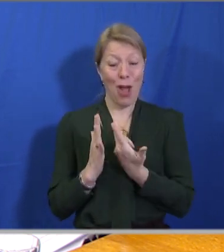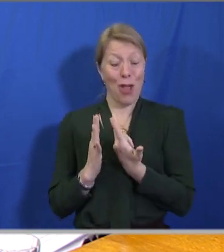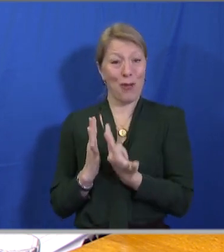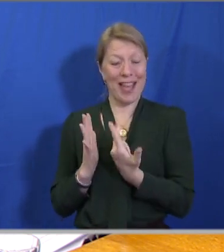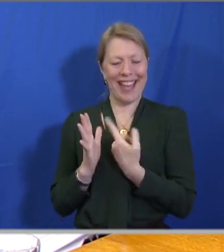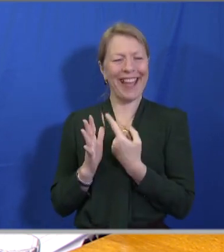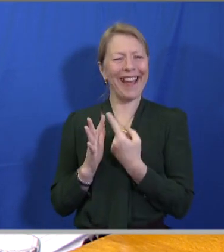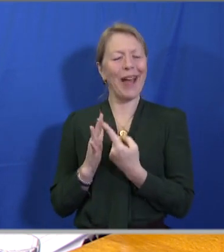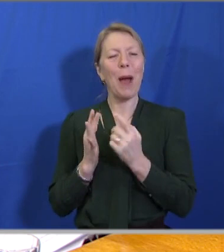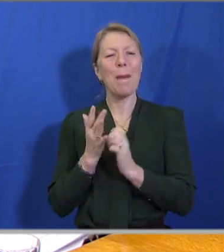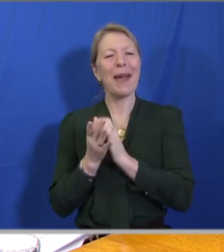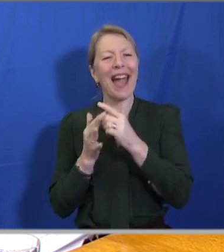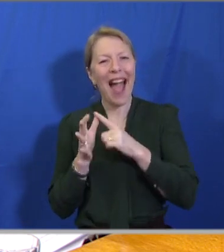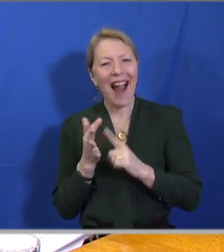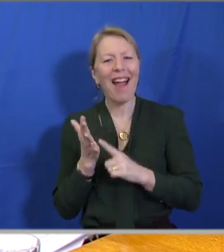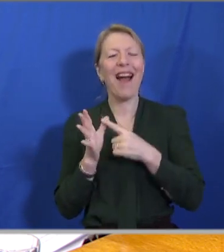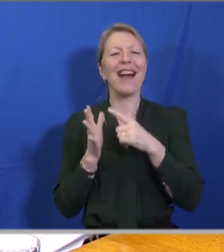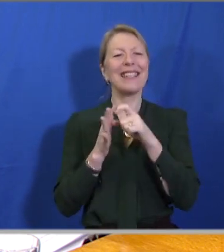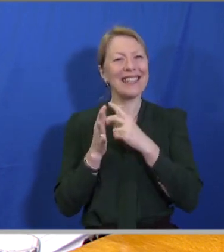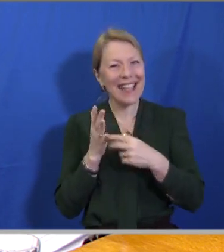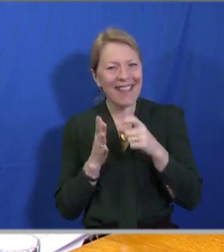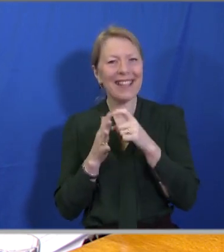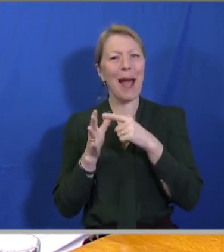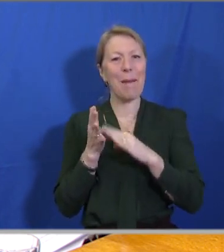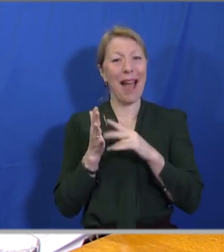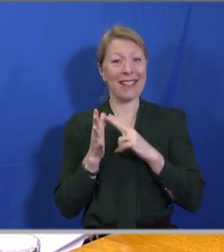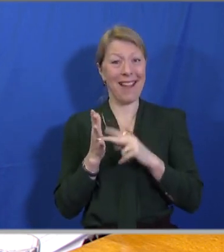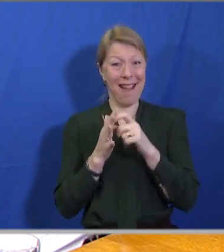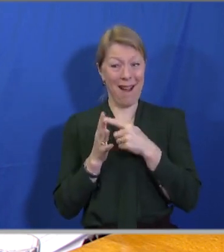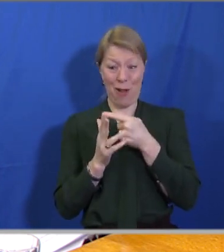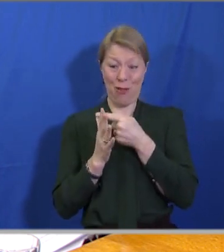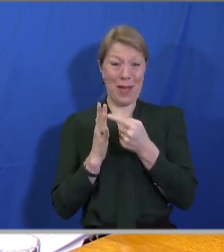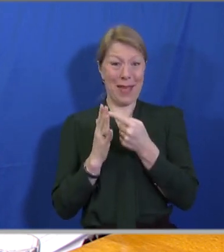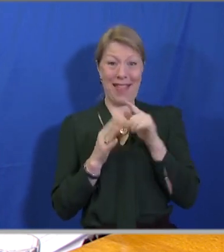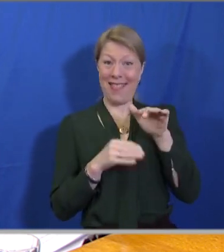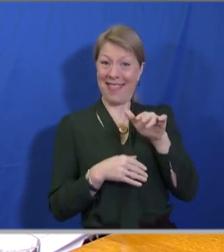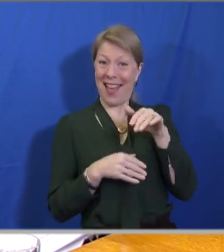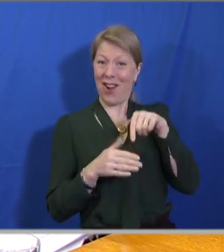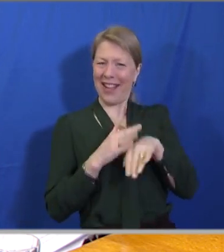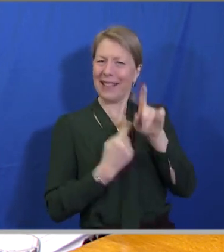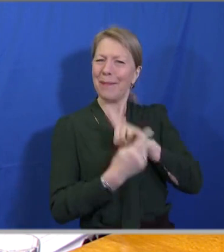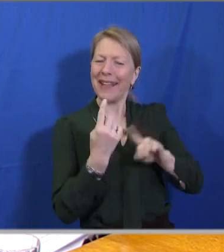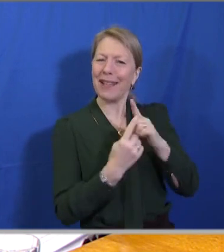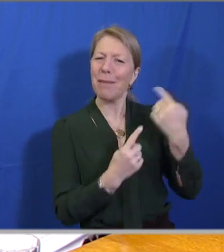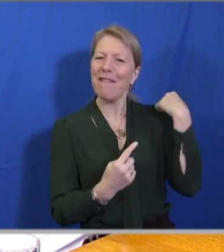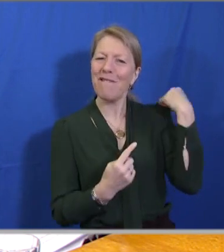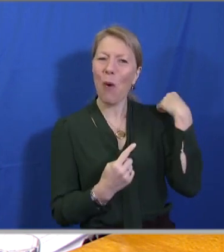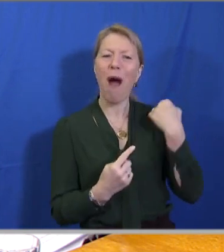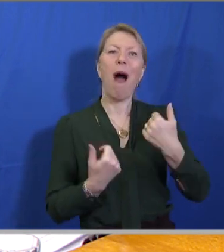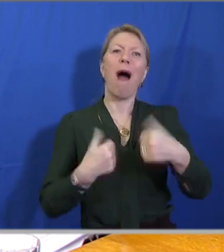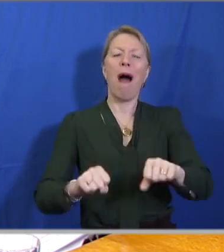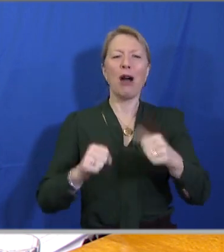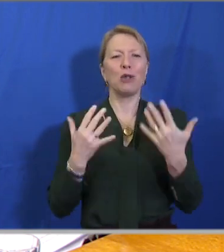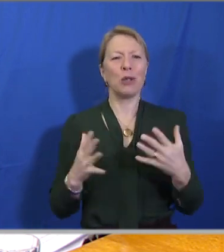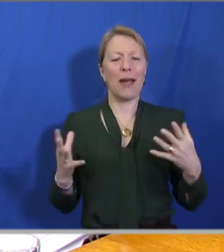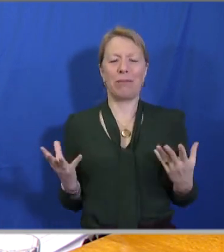Amanda, I think we're all at that meeting. So I think it's a nice way to sort of, towards the end of the mandate, to see this event taking place today and to